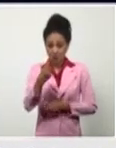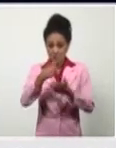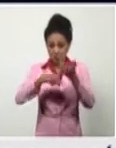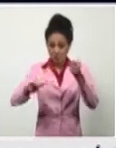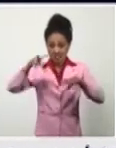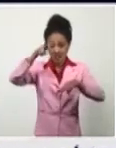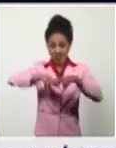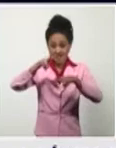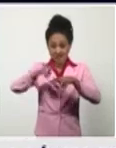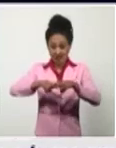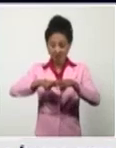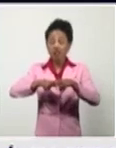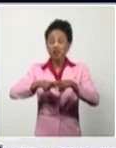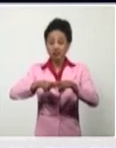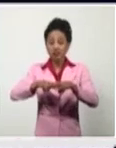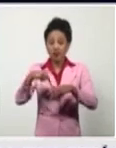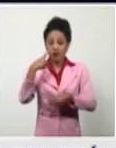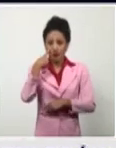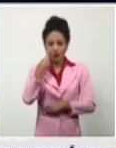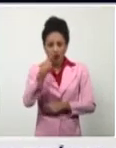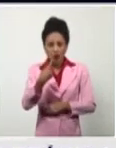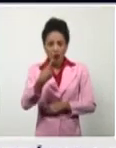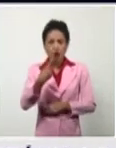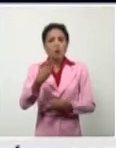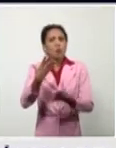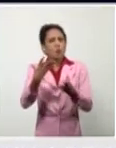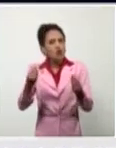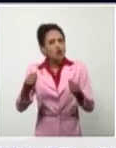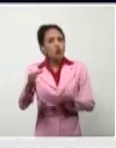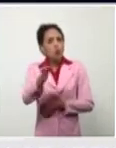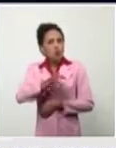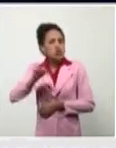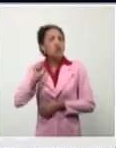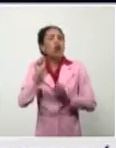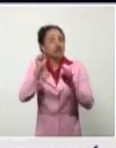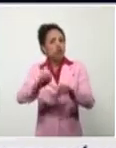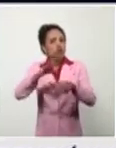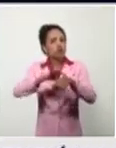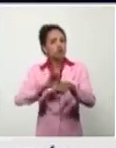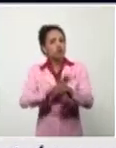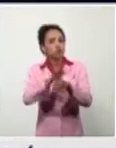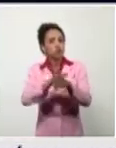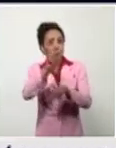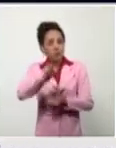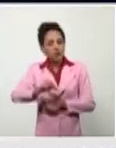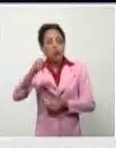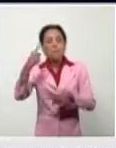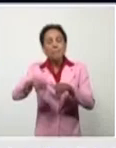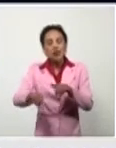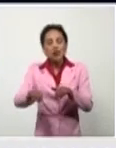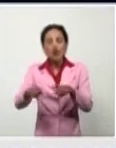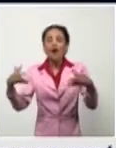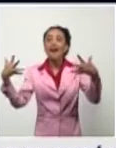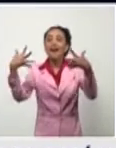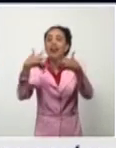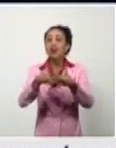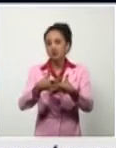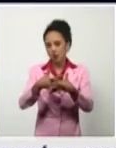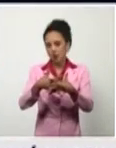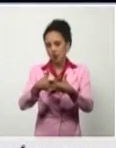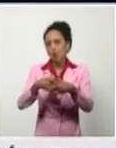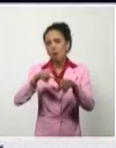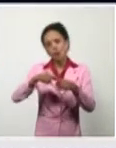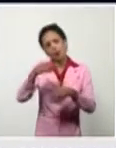Havana, and although we see cases reported in different municipalities, however, they are all